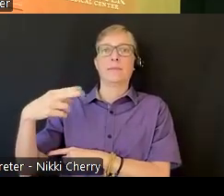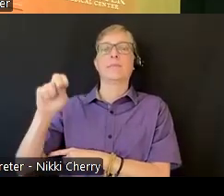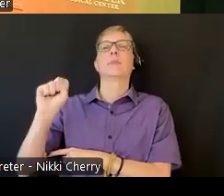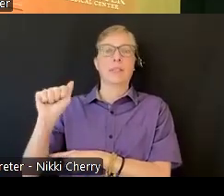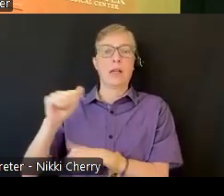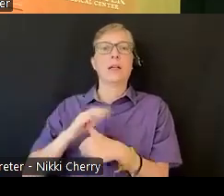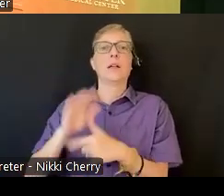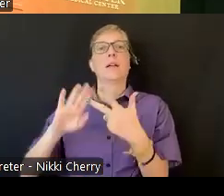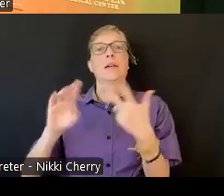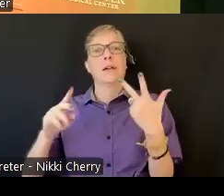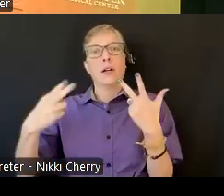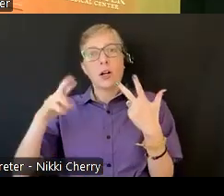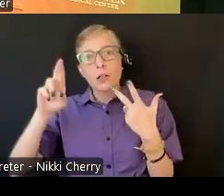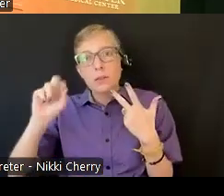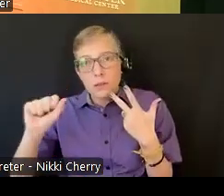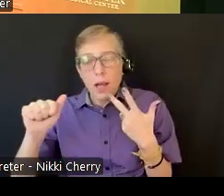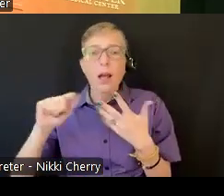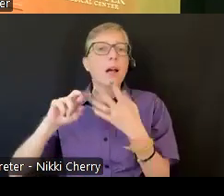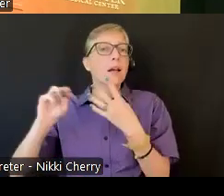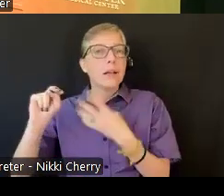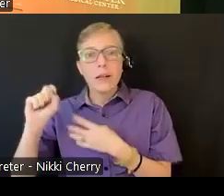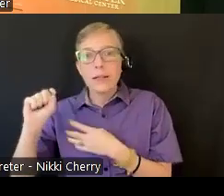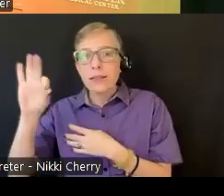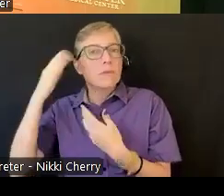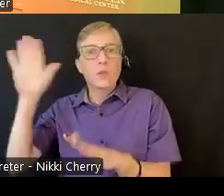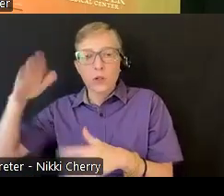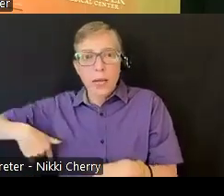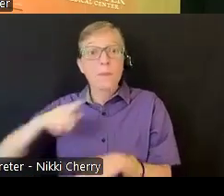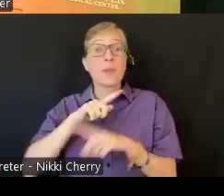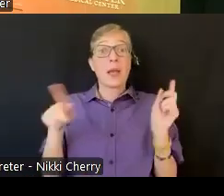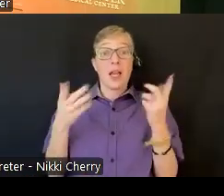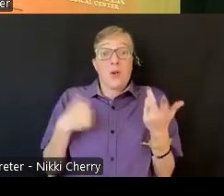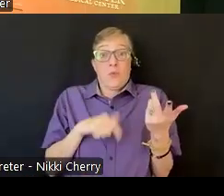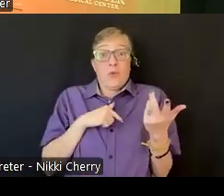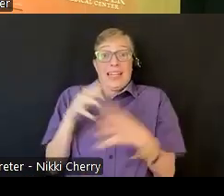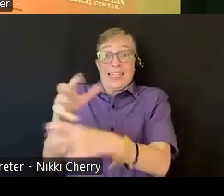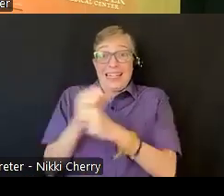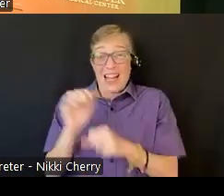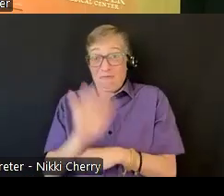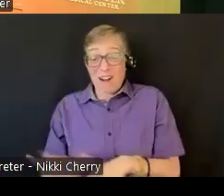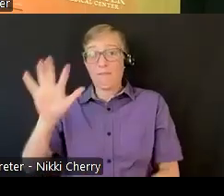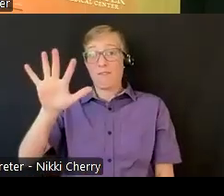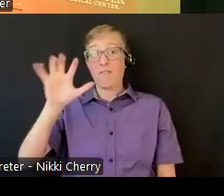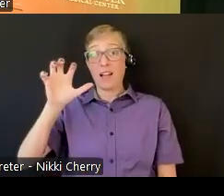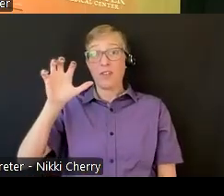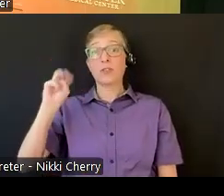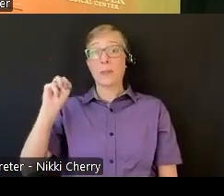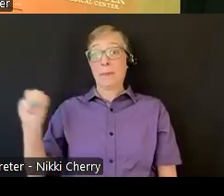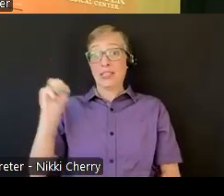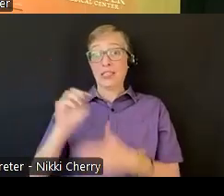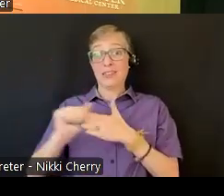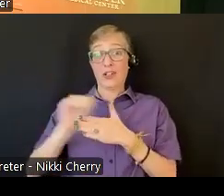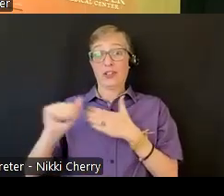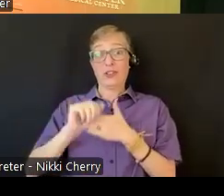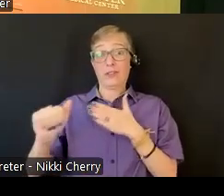receives about $500 million in federal grants, and with NIH being the biggest source, about 300